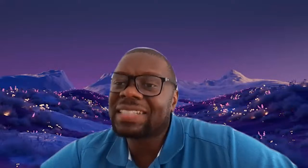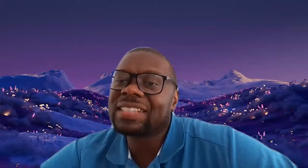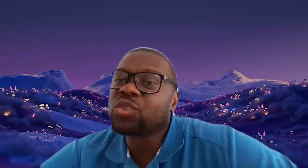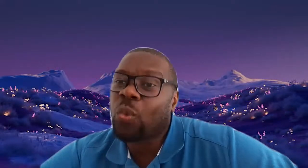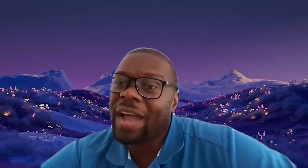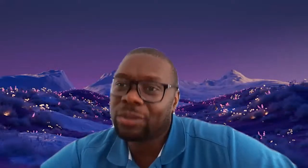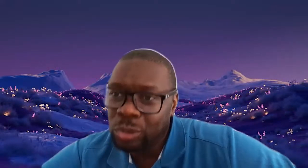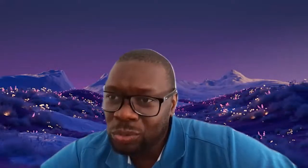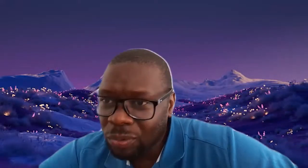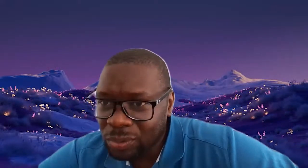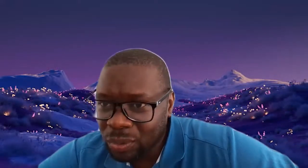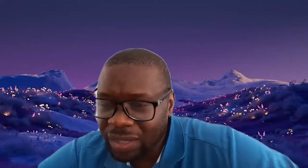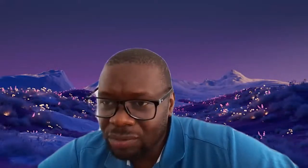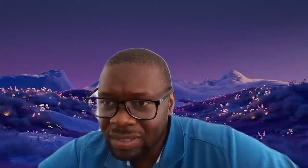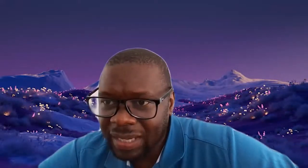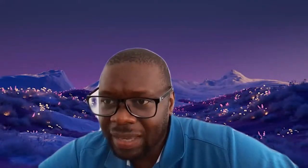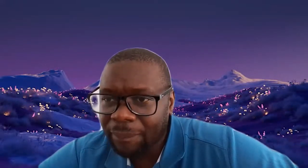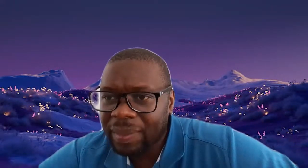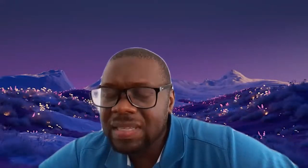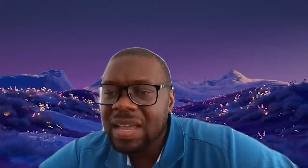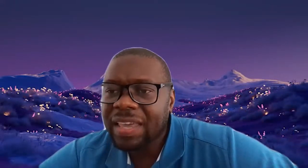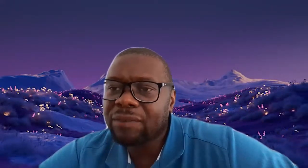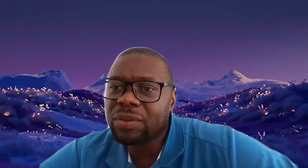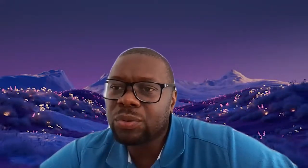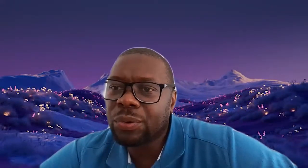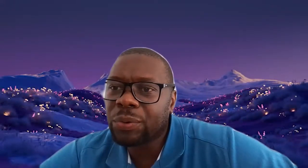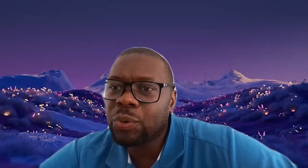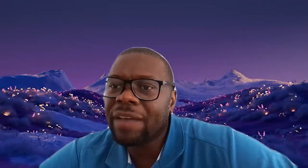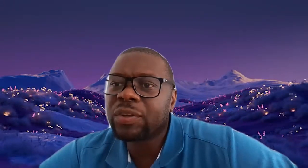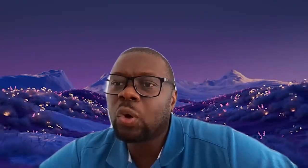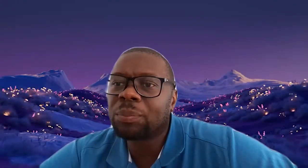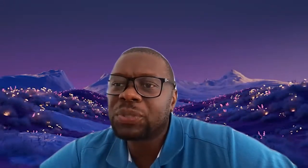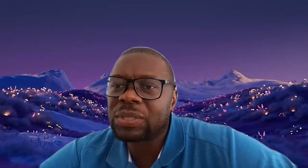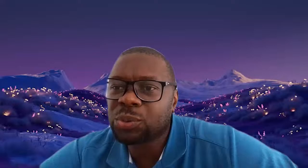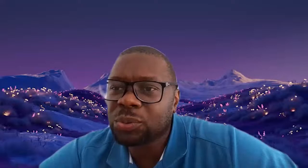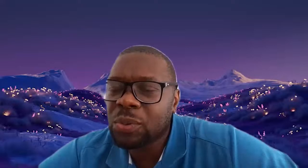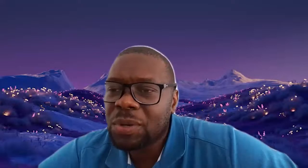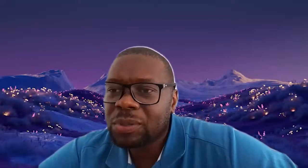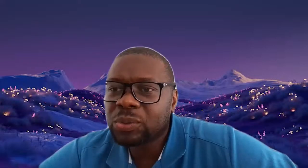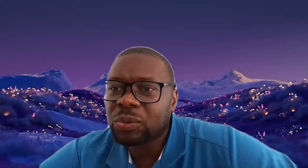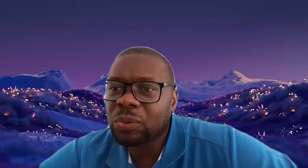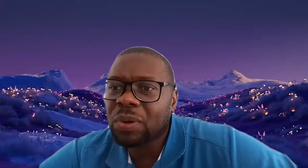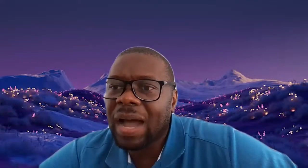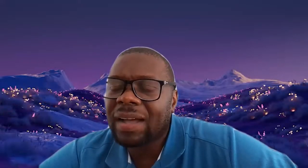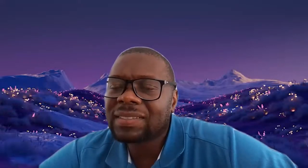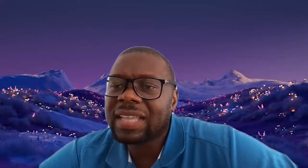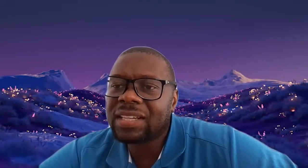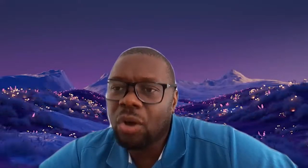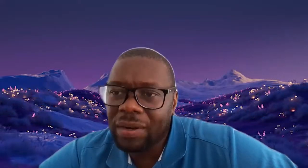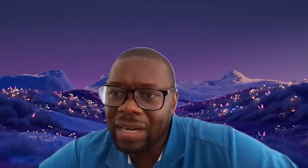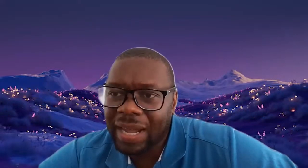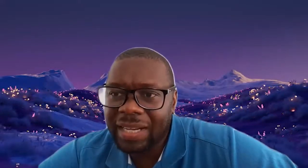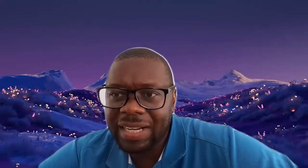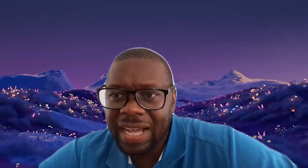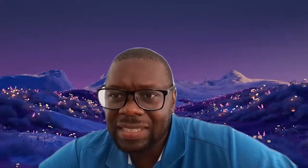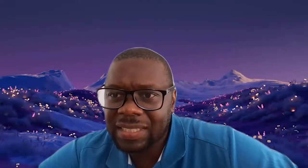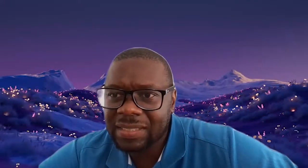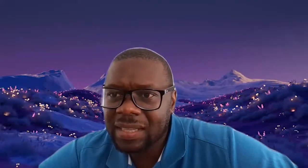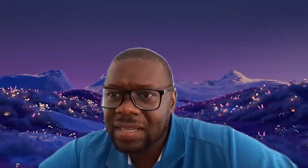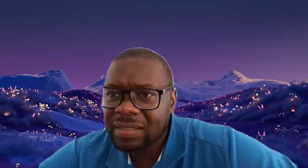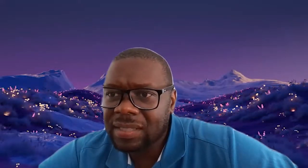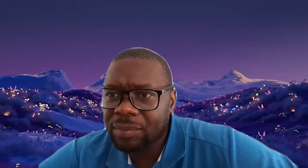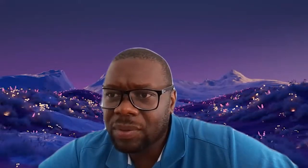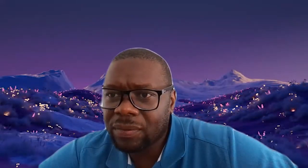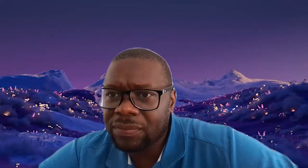other reasons why you should go to a UNISA campus, even though you have an option to study online and